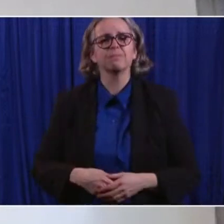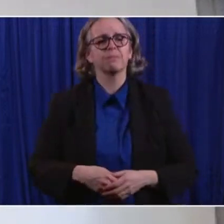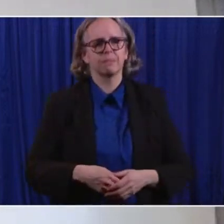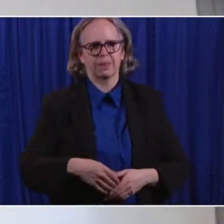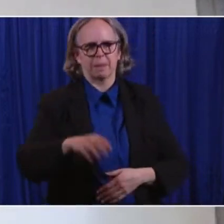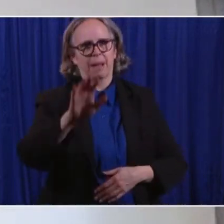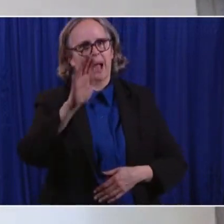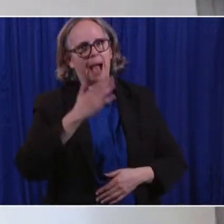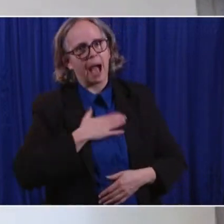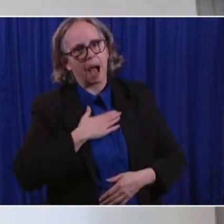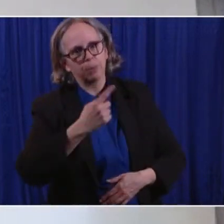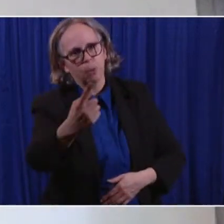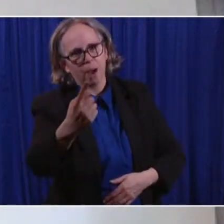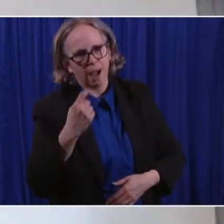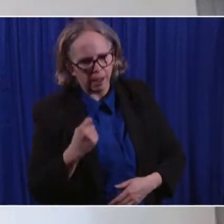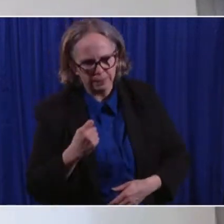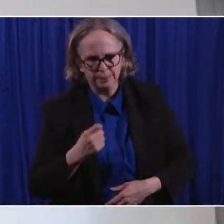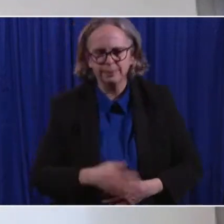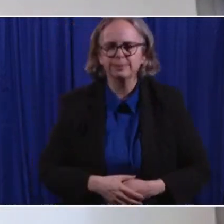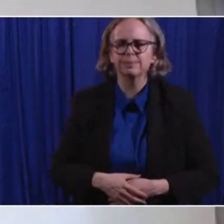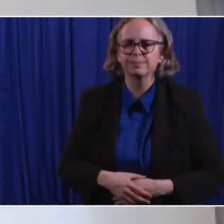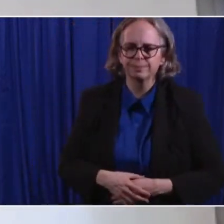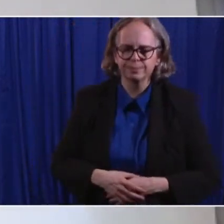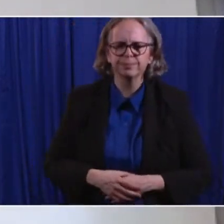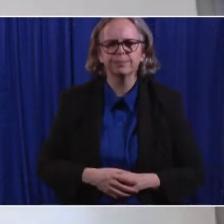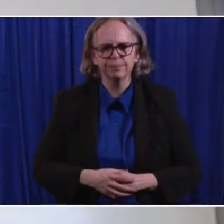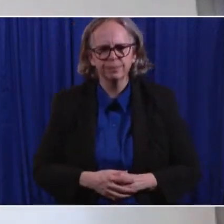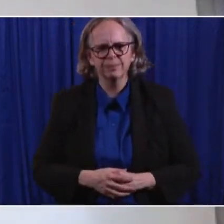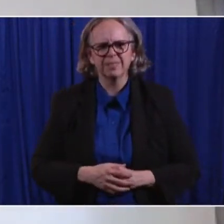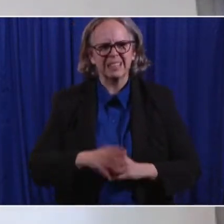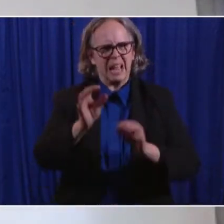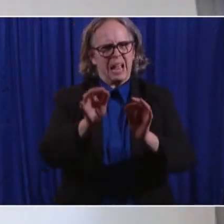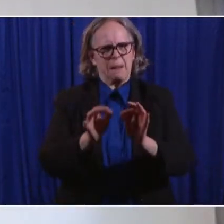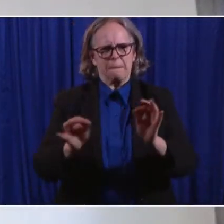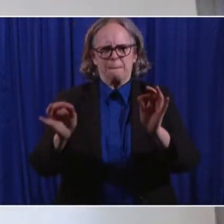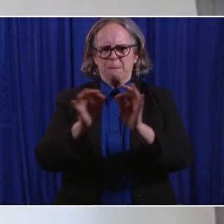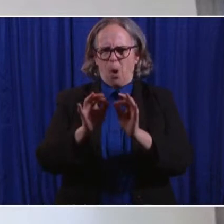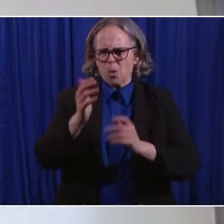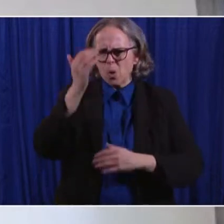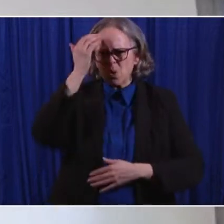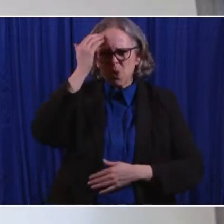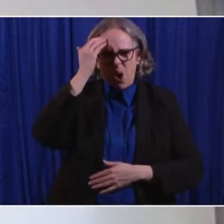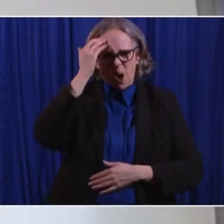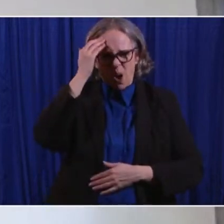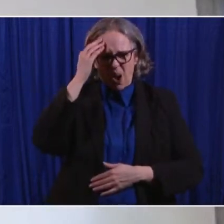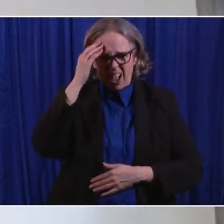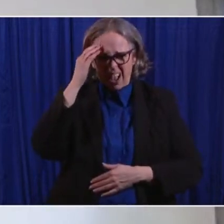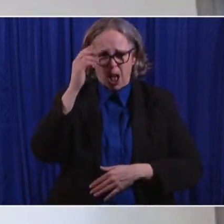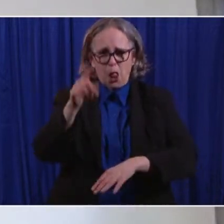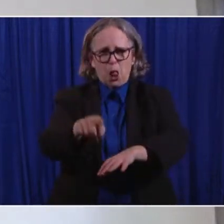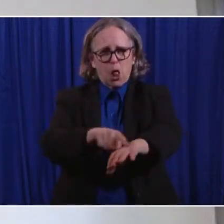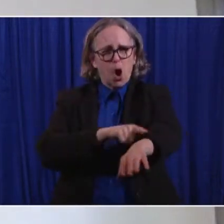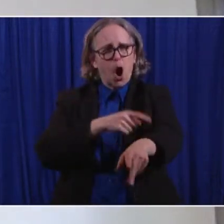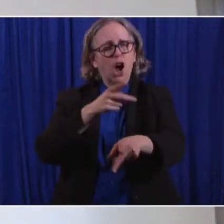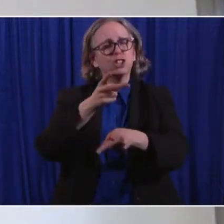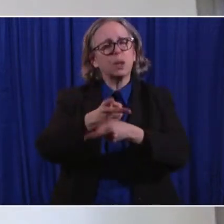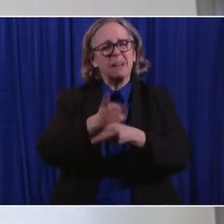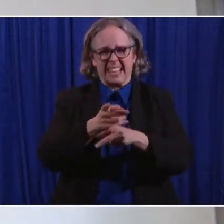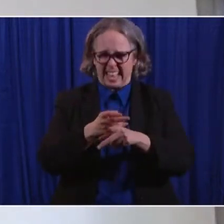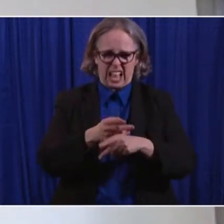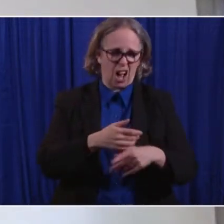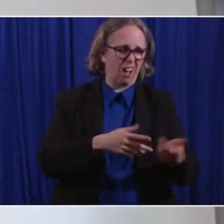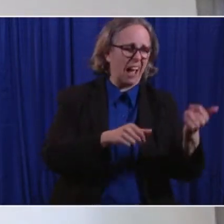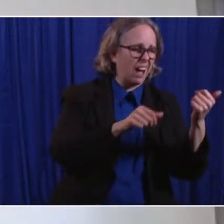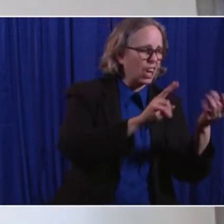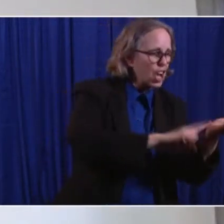because it is important to make the distinction between the different types of long-term care facilities, who their residents are, and what that